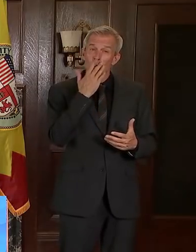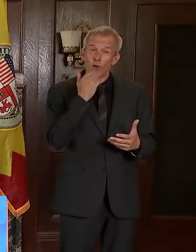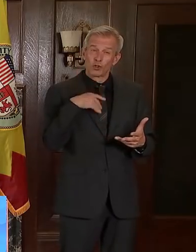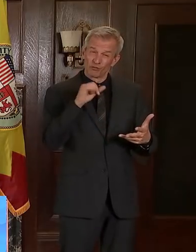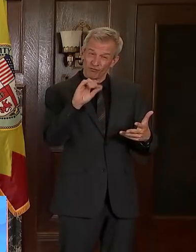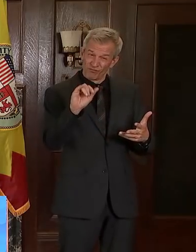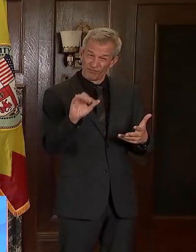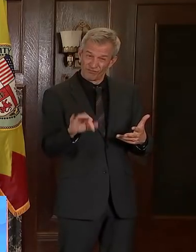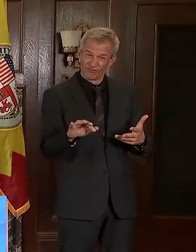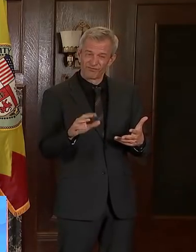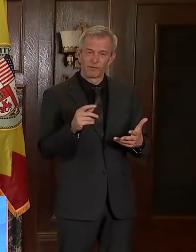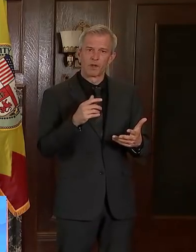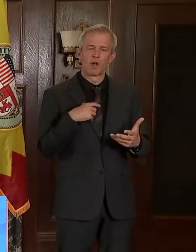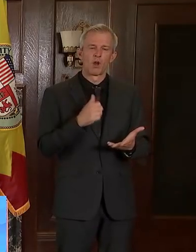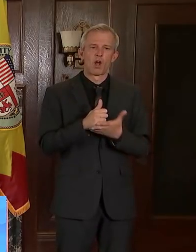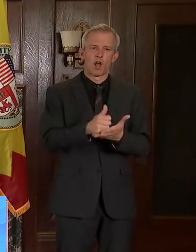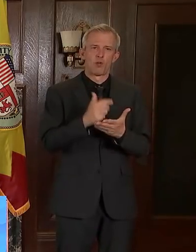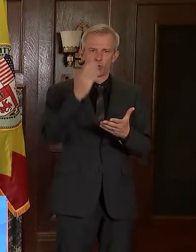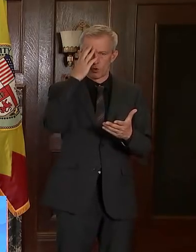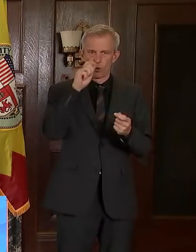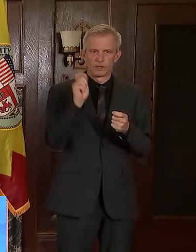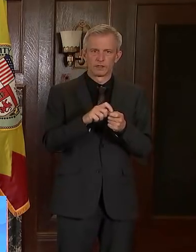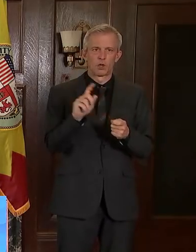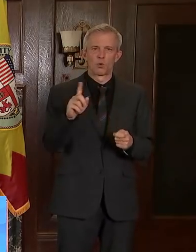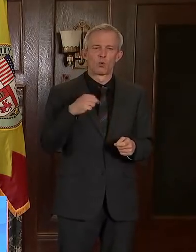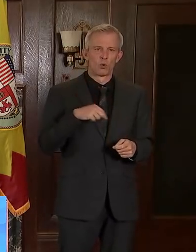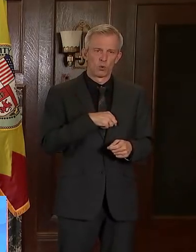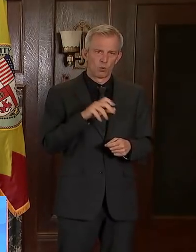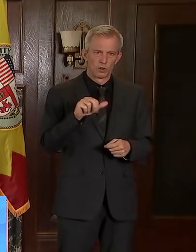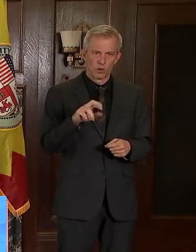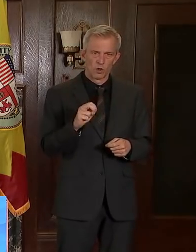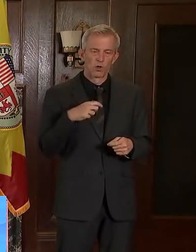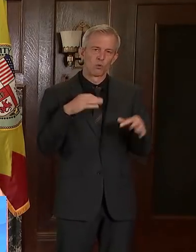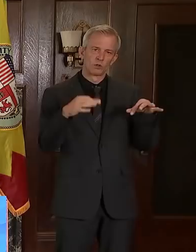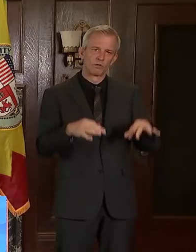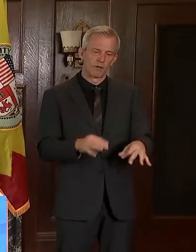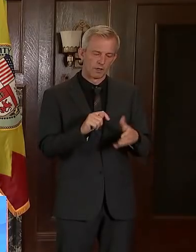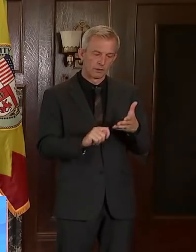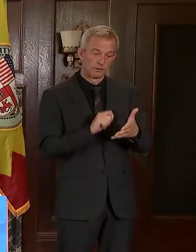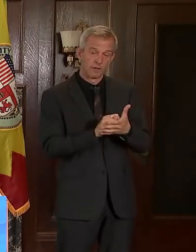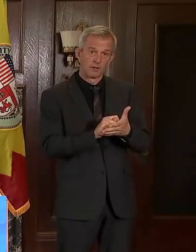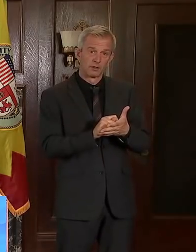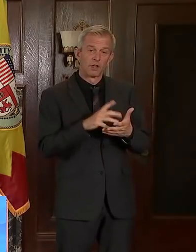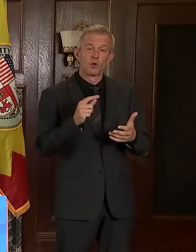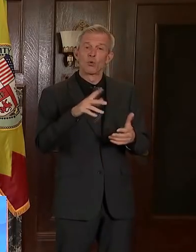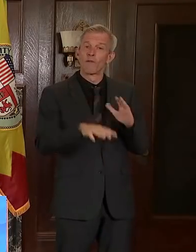are. We'll describe the phases, the steps that we're in, and you'll see that at